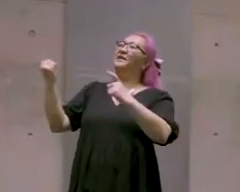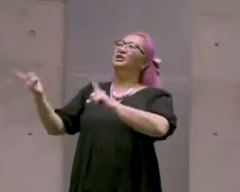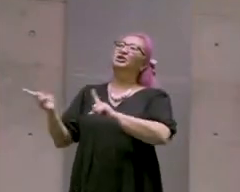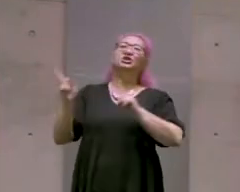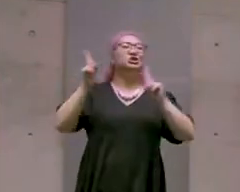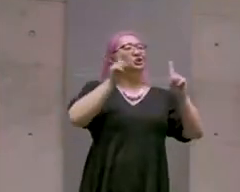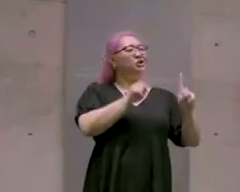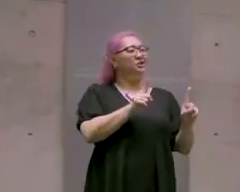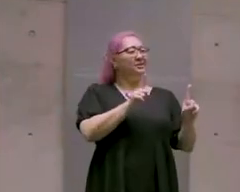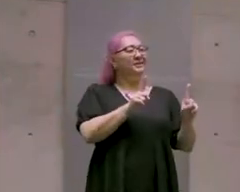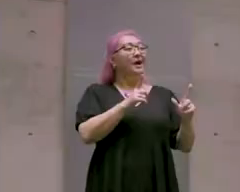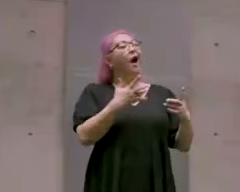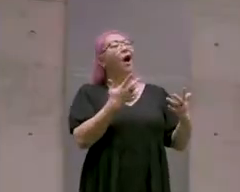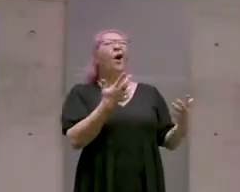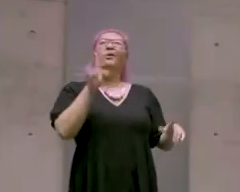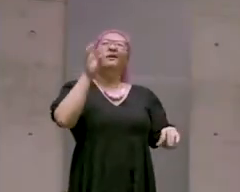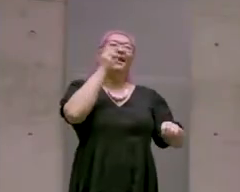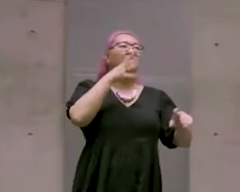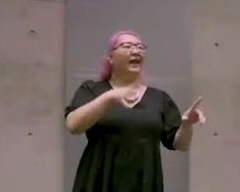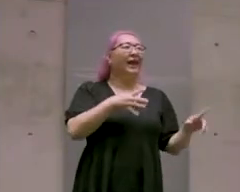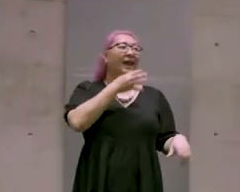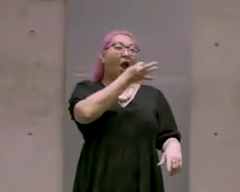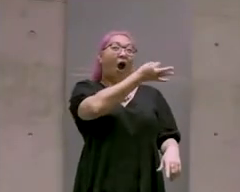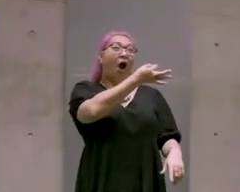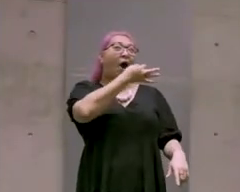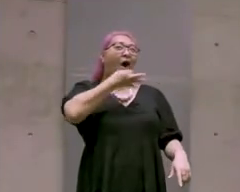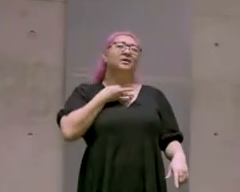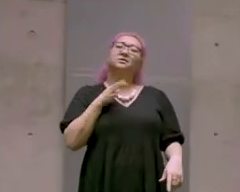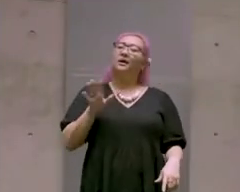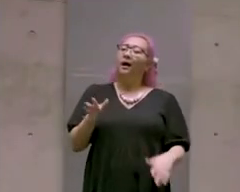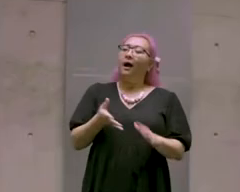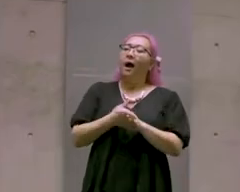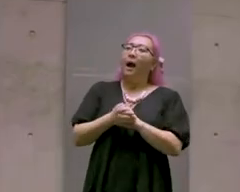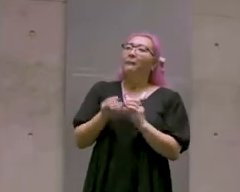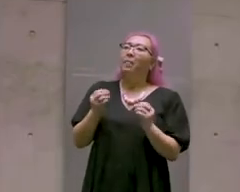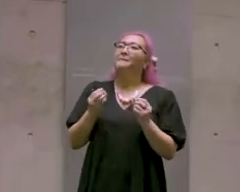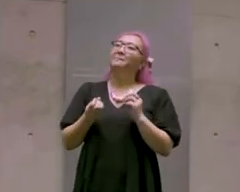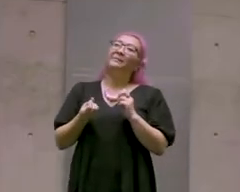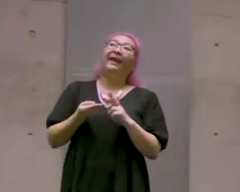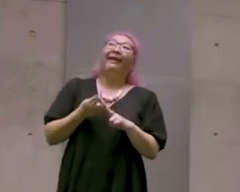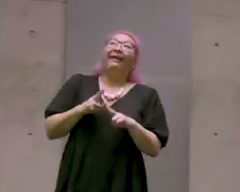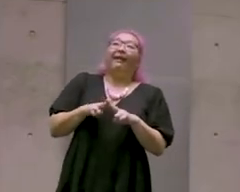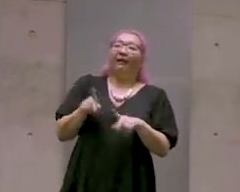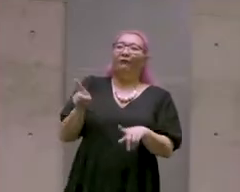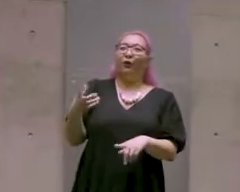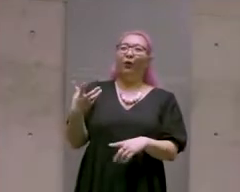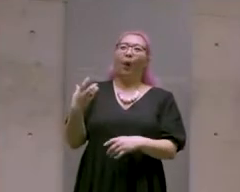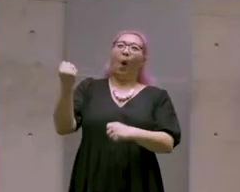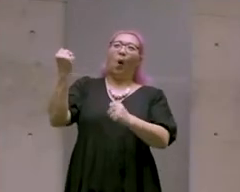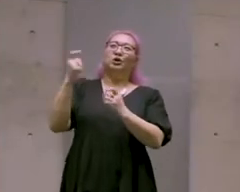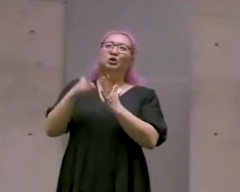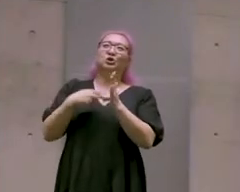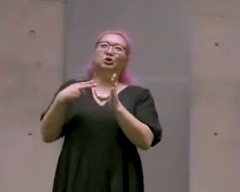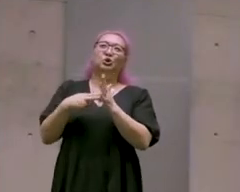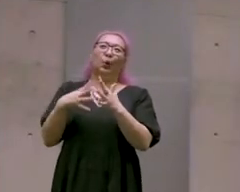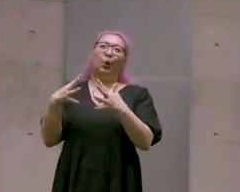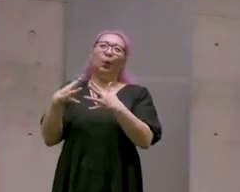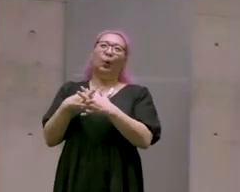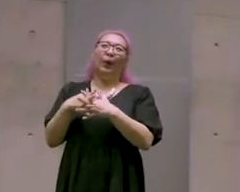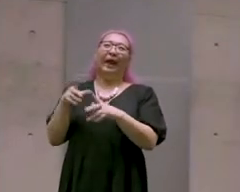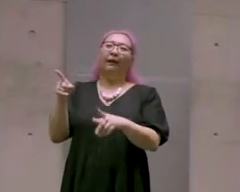What would you do if you had John Wick? And I, of course, being a pretentious indie game developer, was like, I think I'd do a strategy